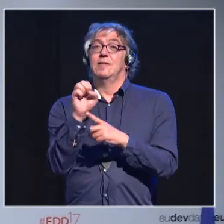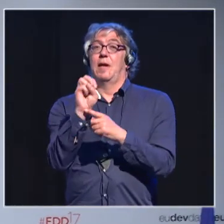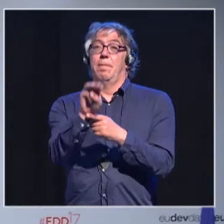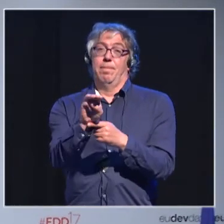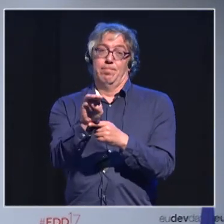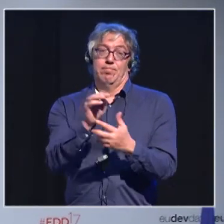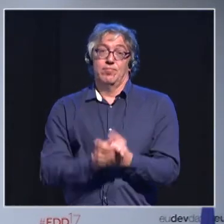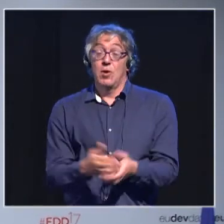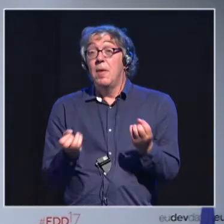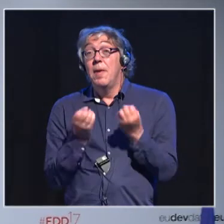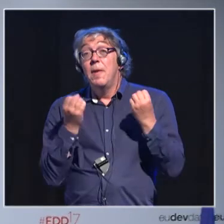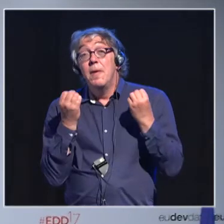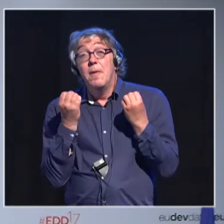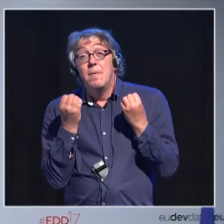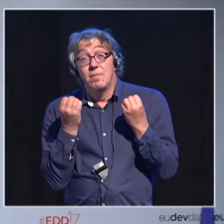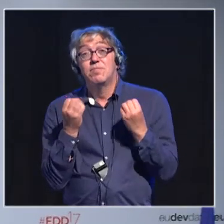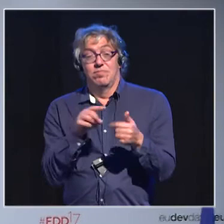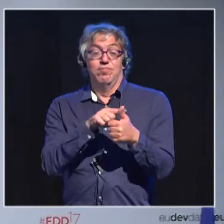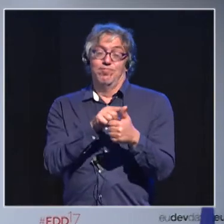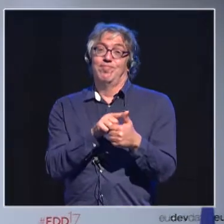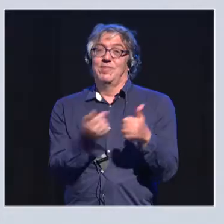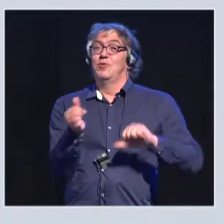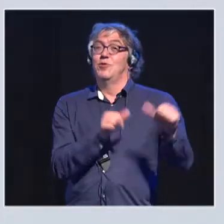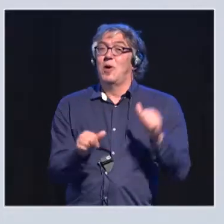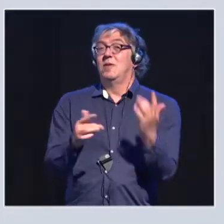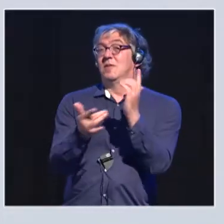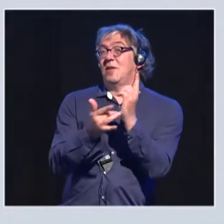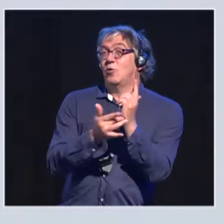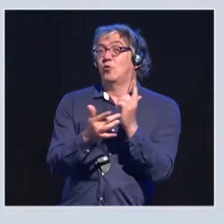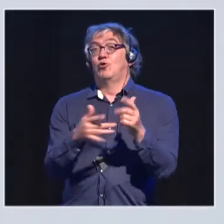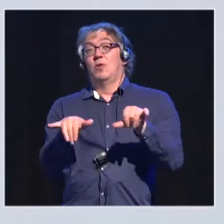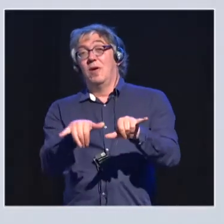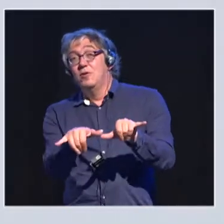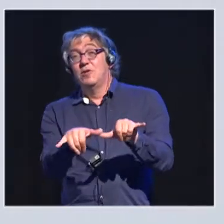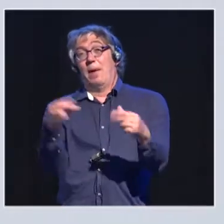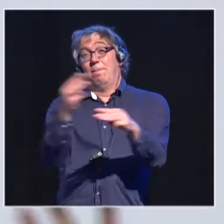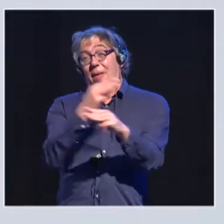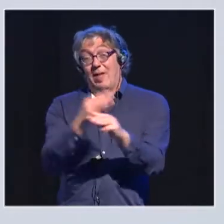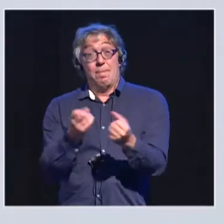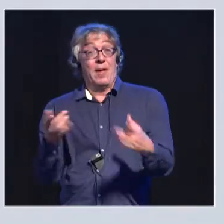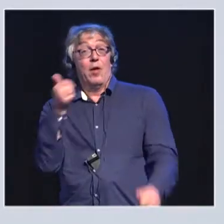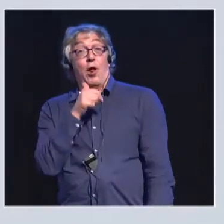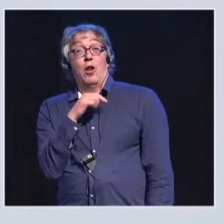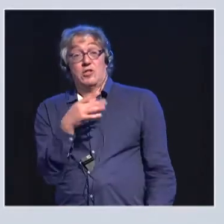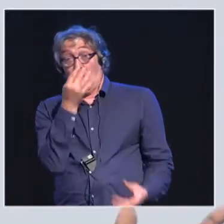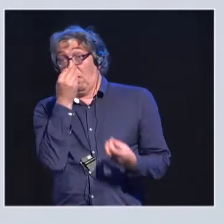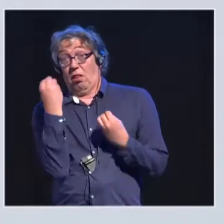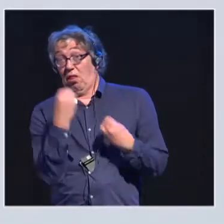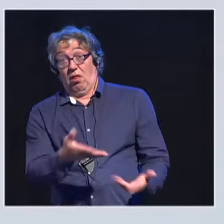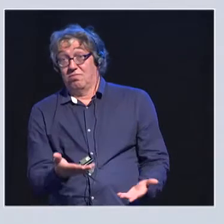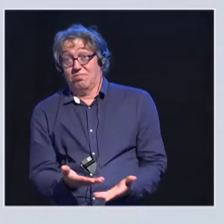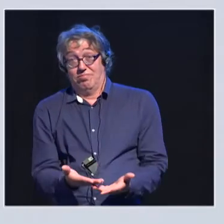models in the science, technology, engineering, and math fields. Hence, they don't have who to look up to. They don't have the Albert